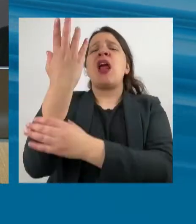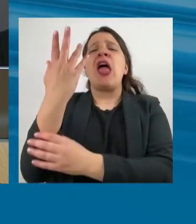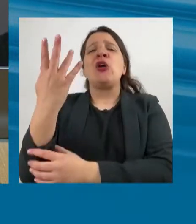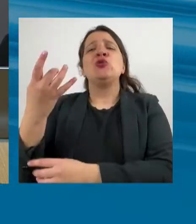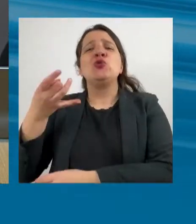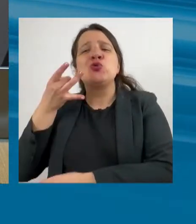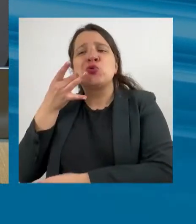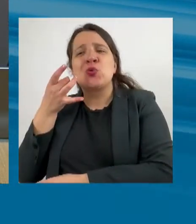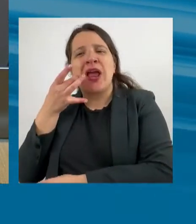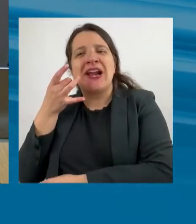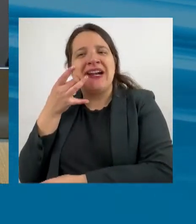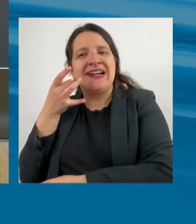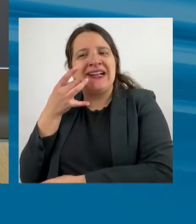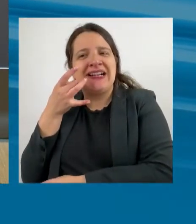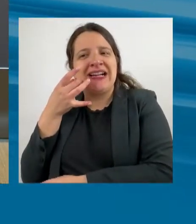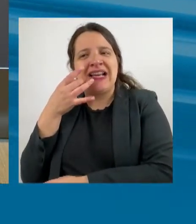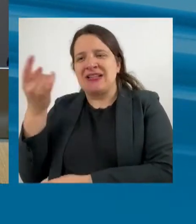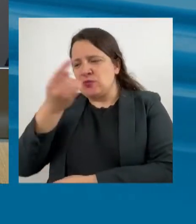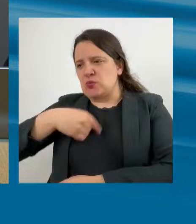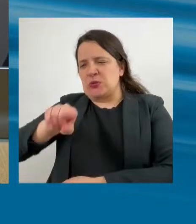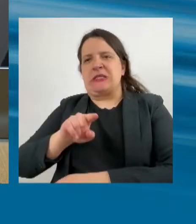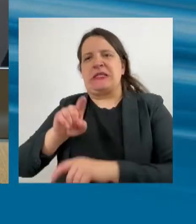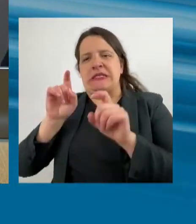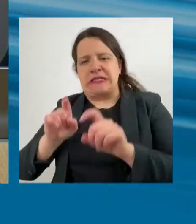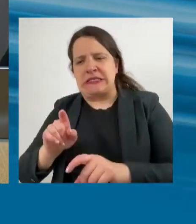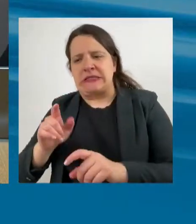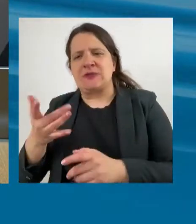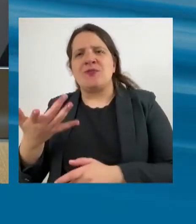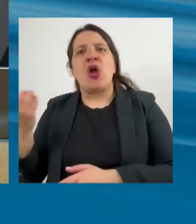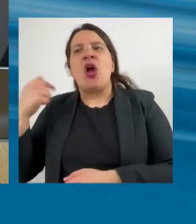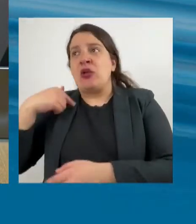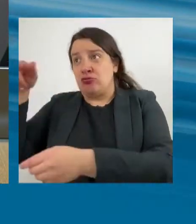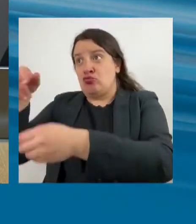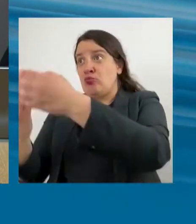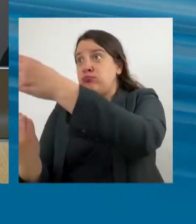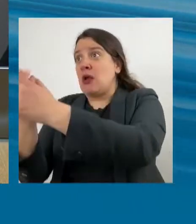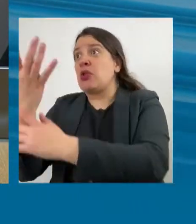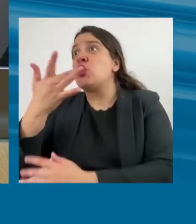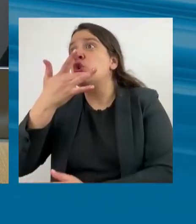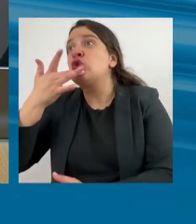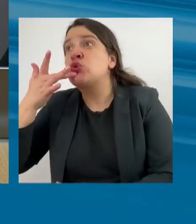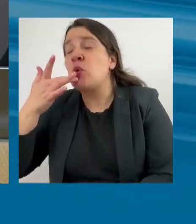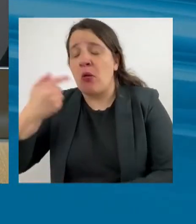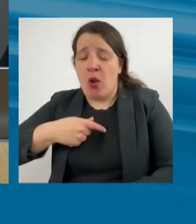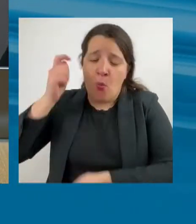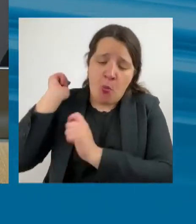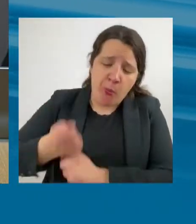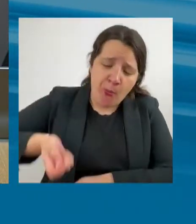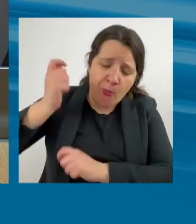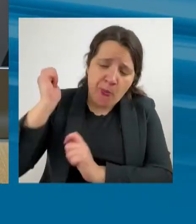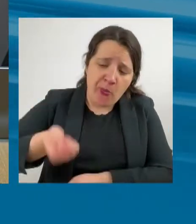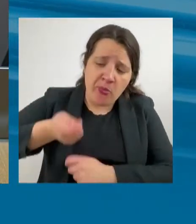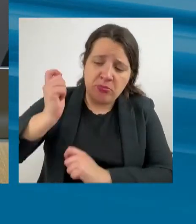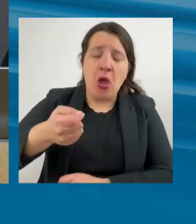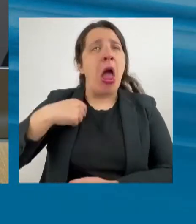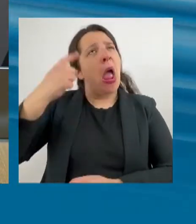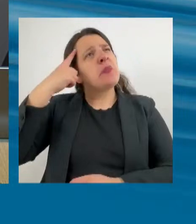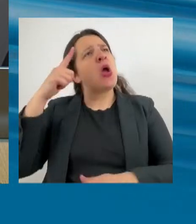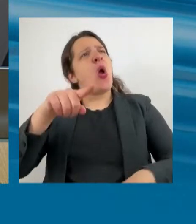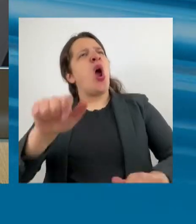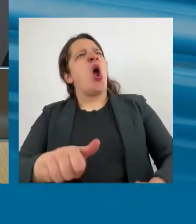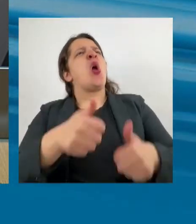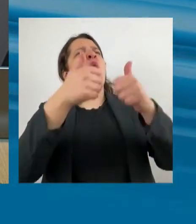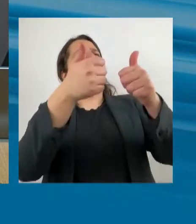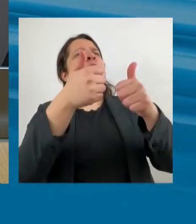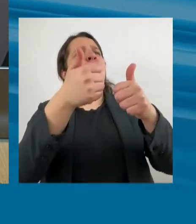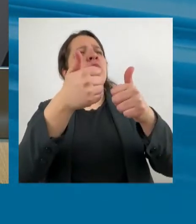advice. We got into financial services. Apparently we did it too well. And now the financial services sector is also a problem. There has